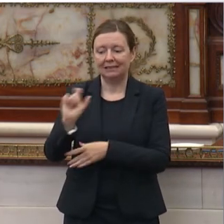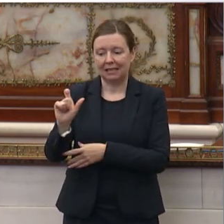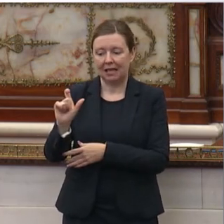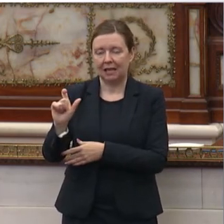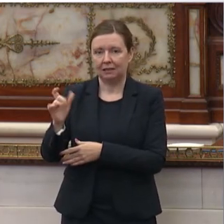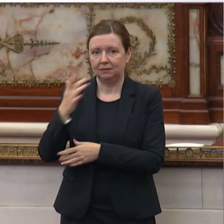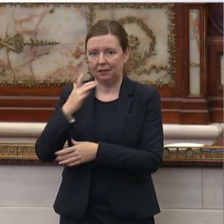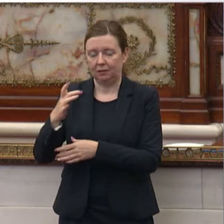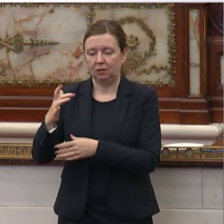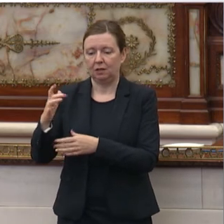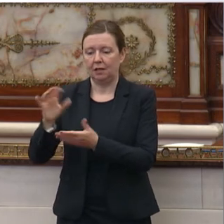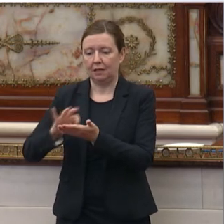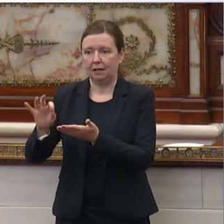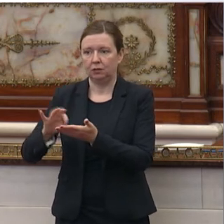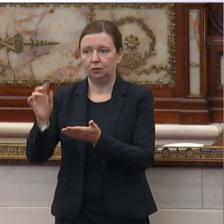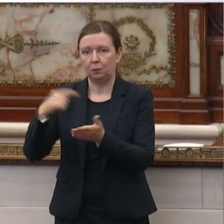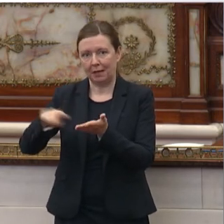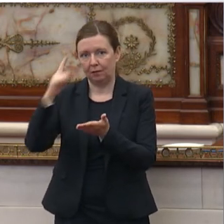related expenses.